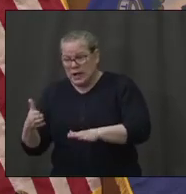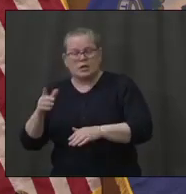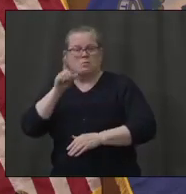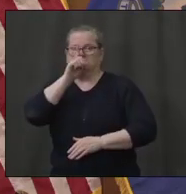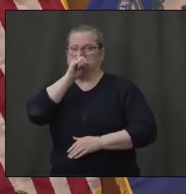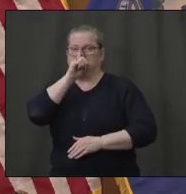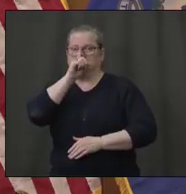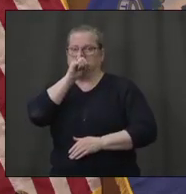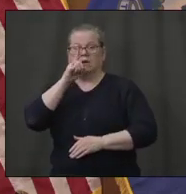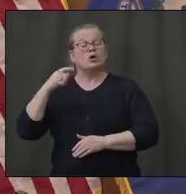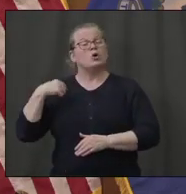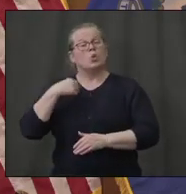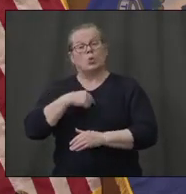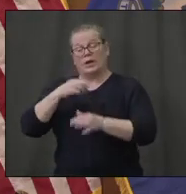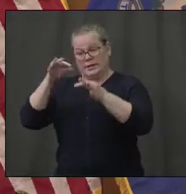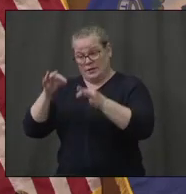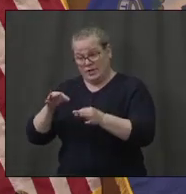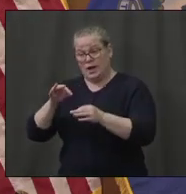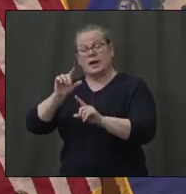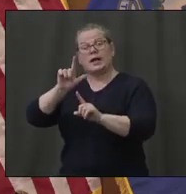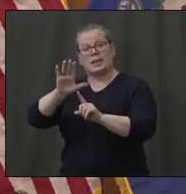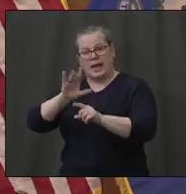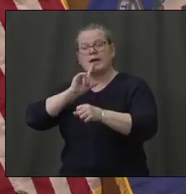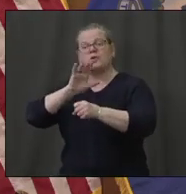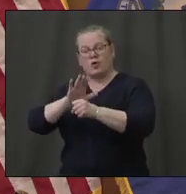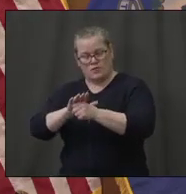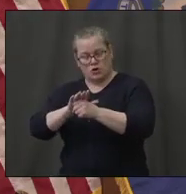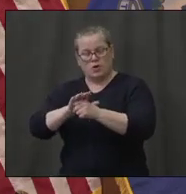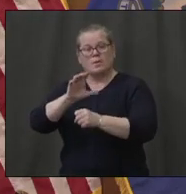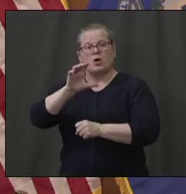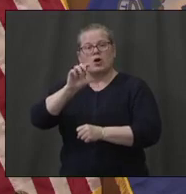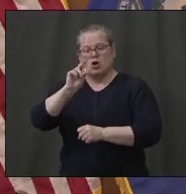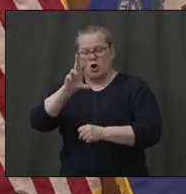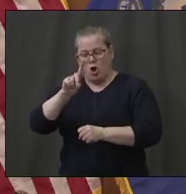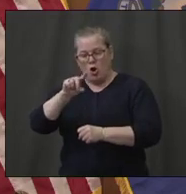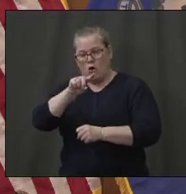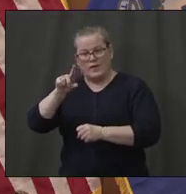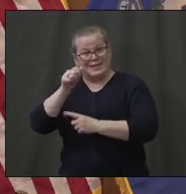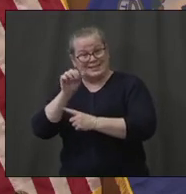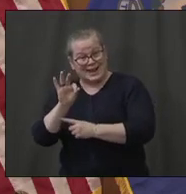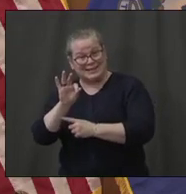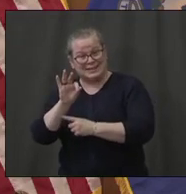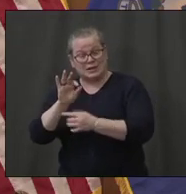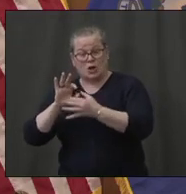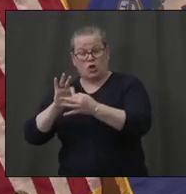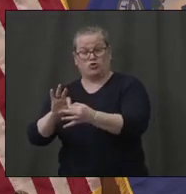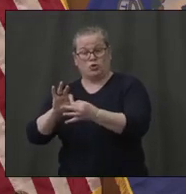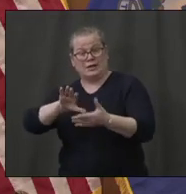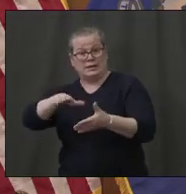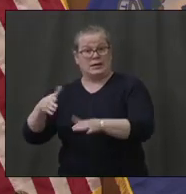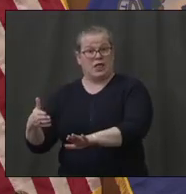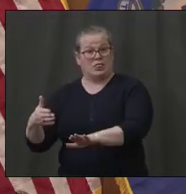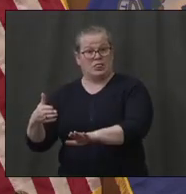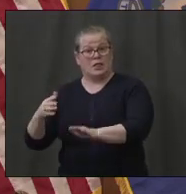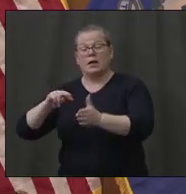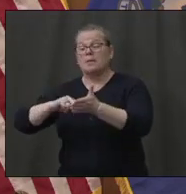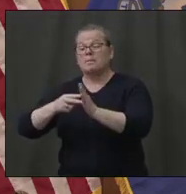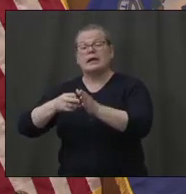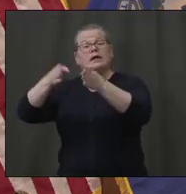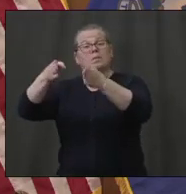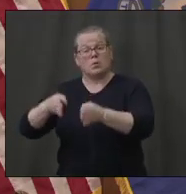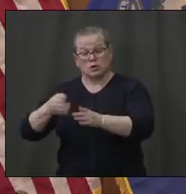confirmed COVID-19 associated deaths as anyone who has symptoms